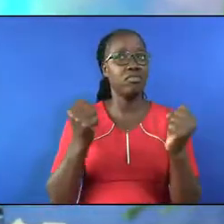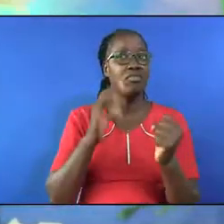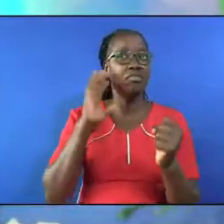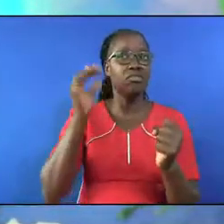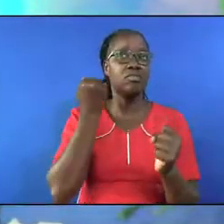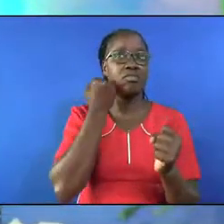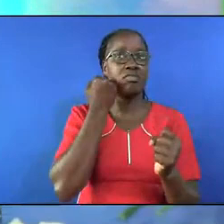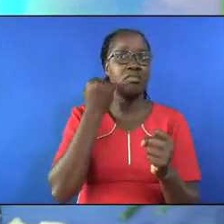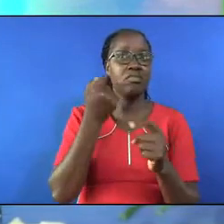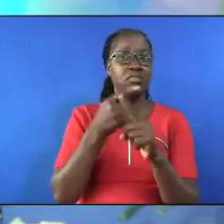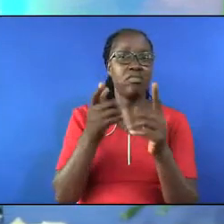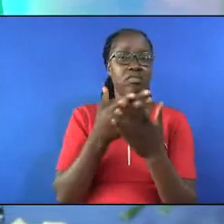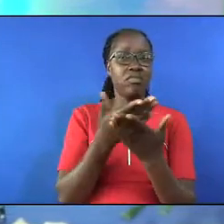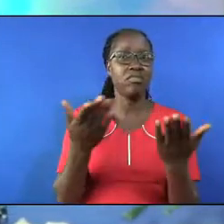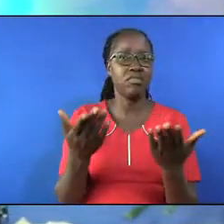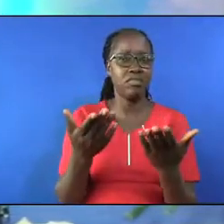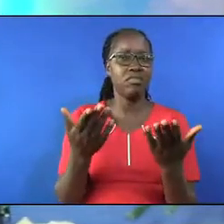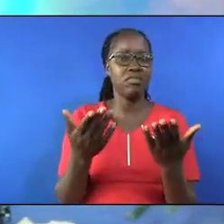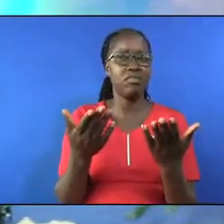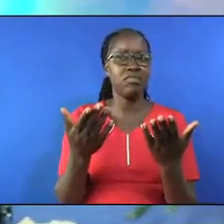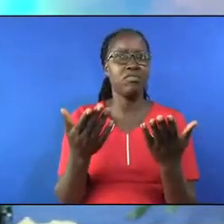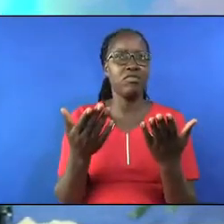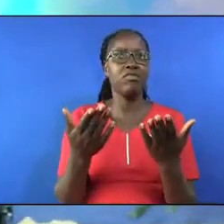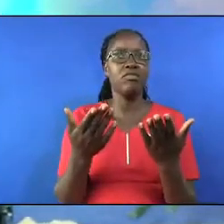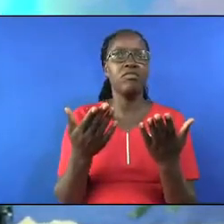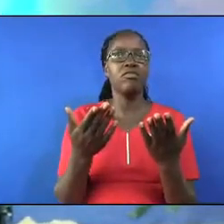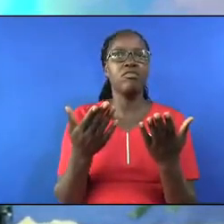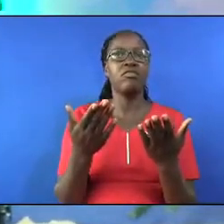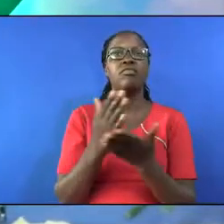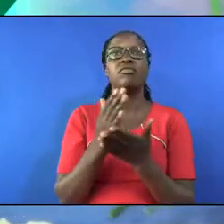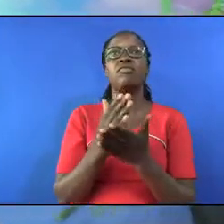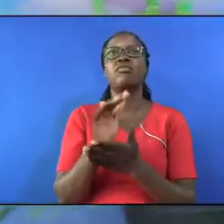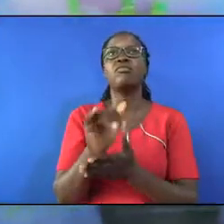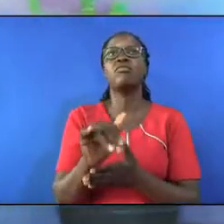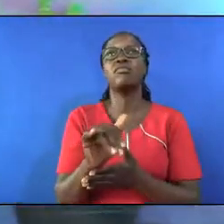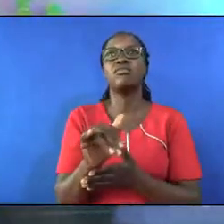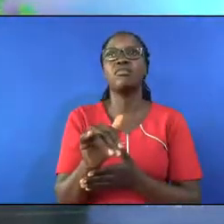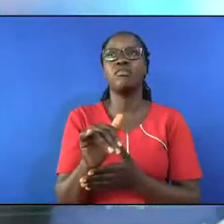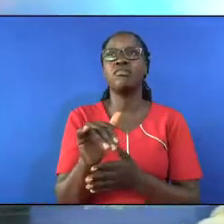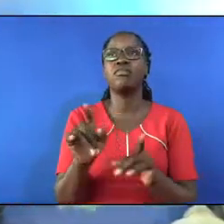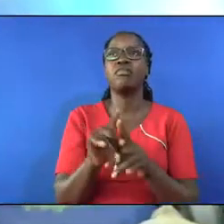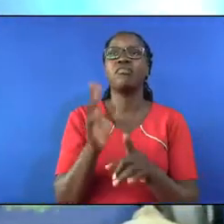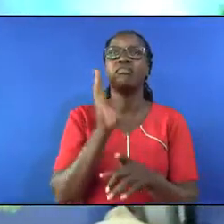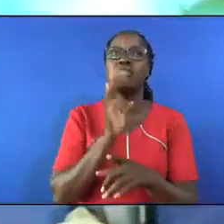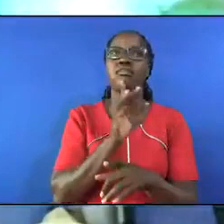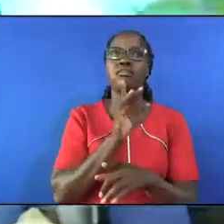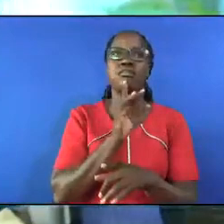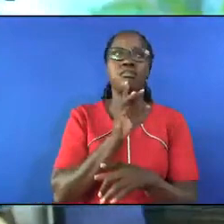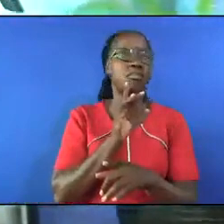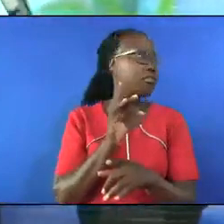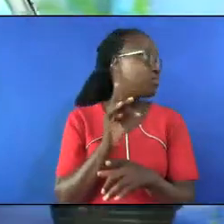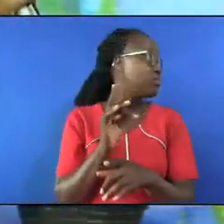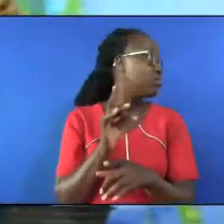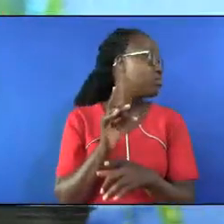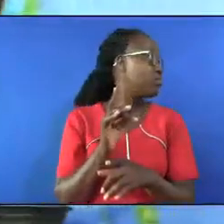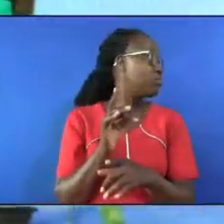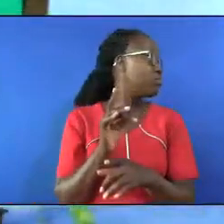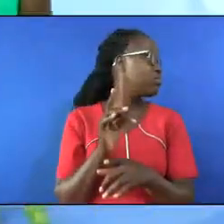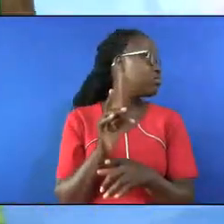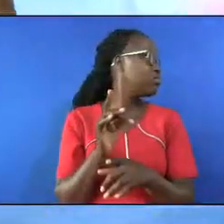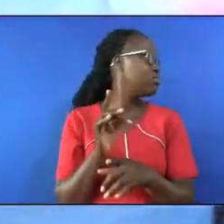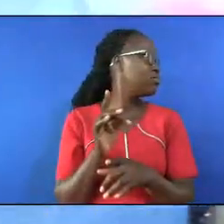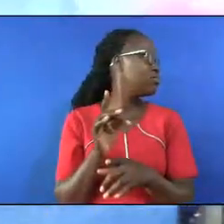they were even denied this privilege. And it's sad that as parents, no, I'm not a parent myself,